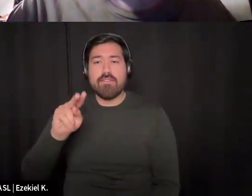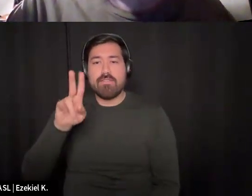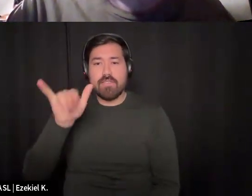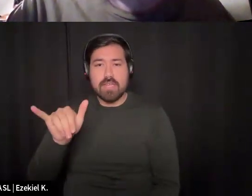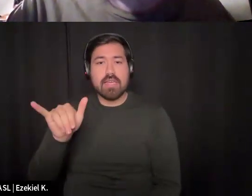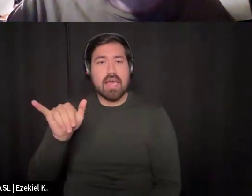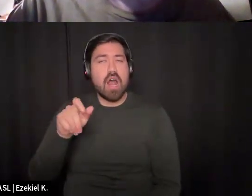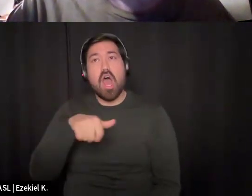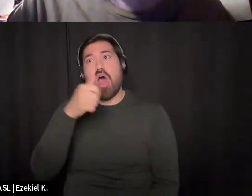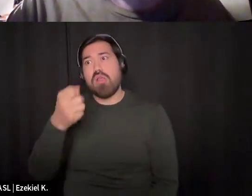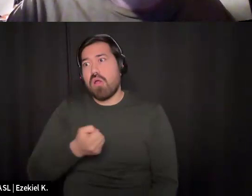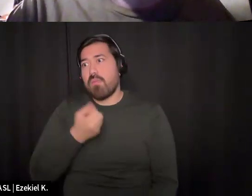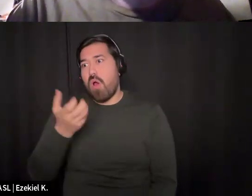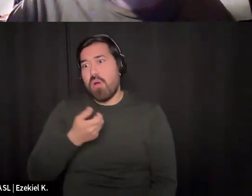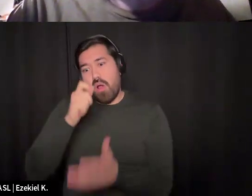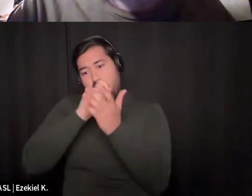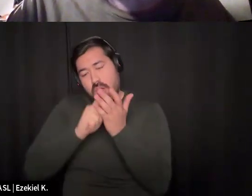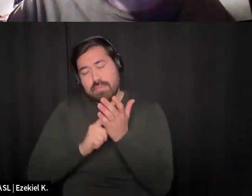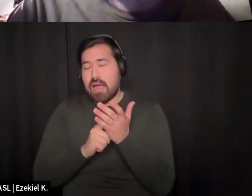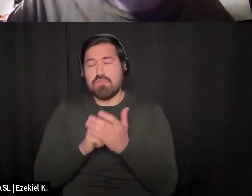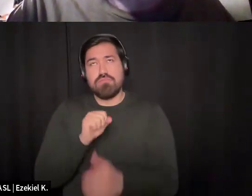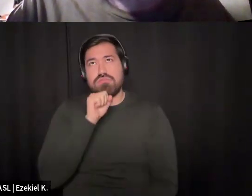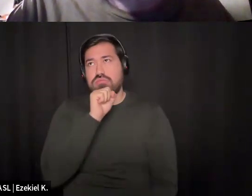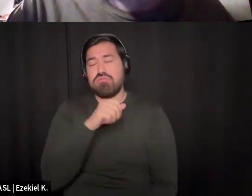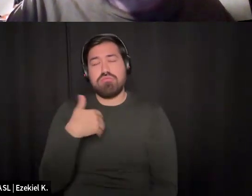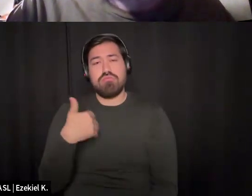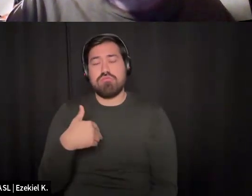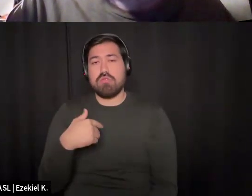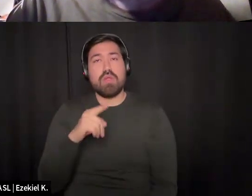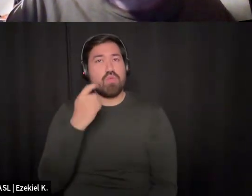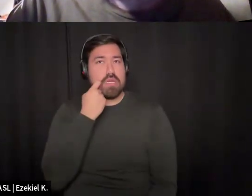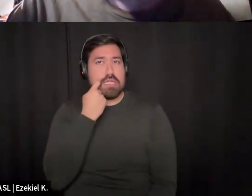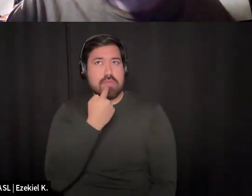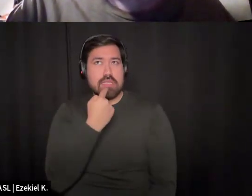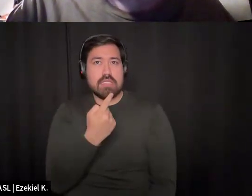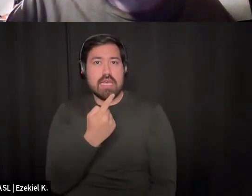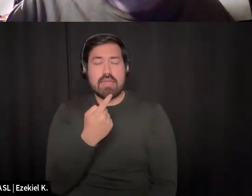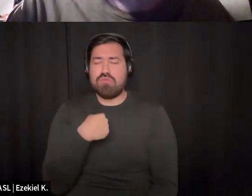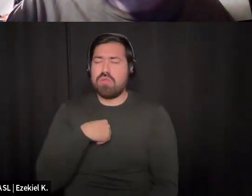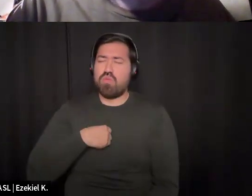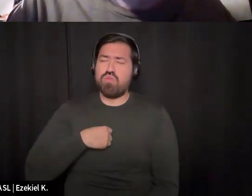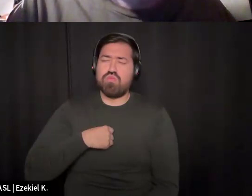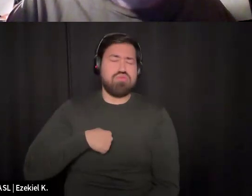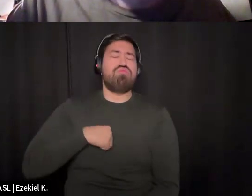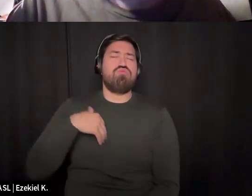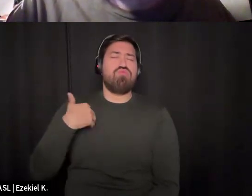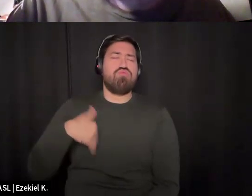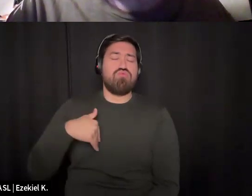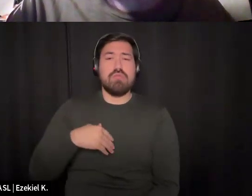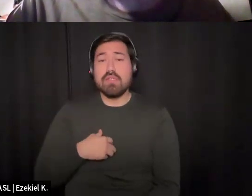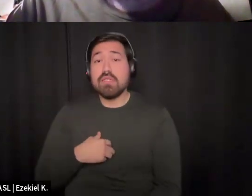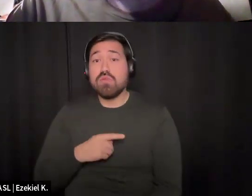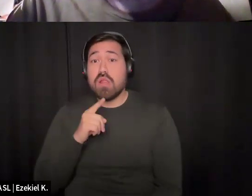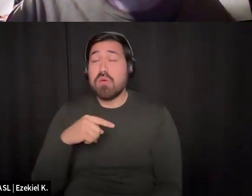books of poems that I adore. And one of the things he said recently that just gutted me was he was talking